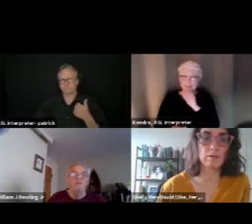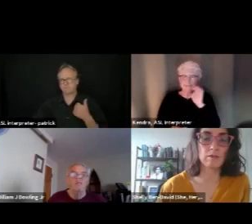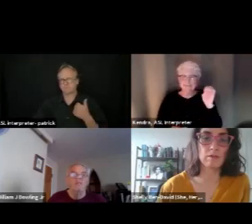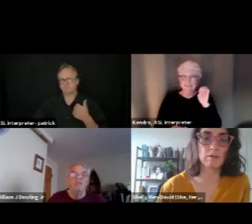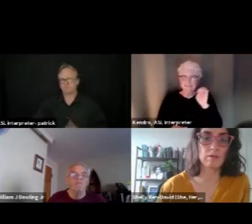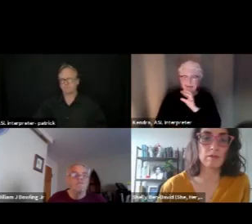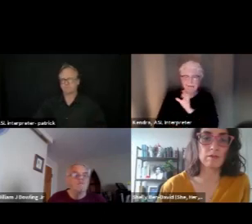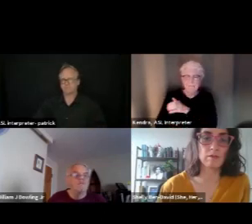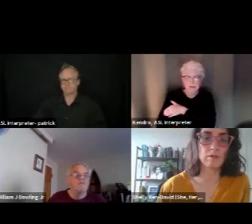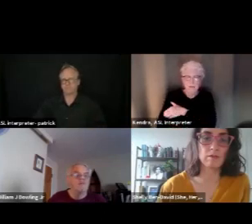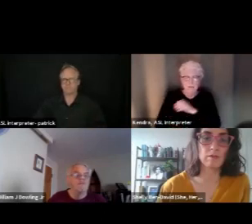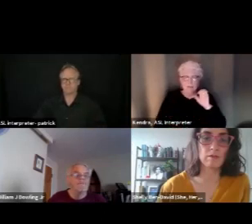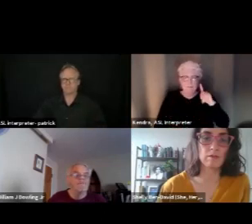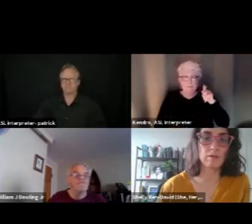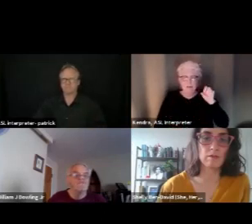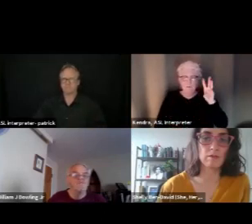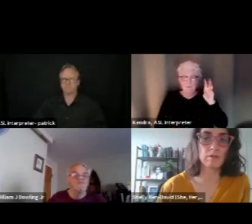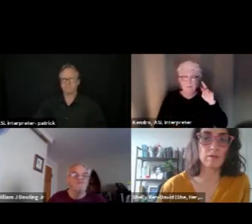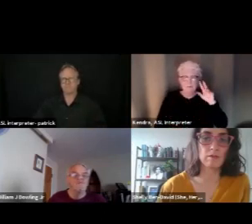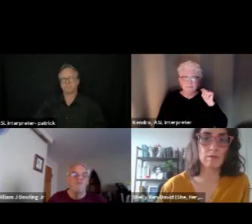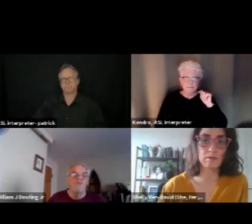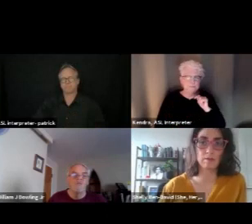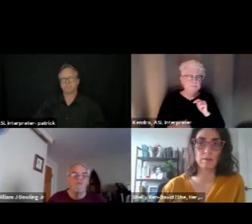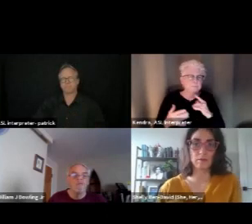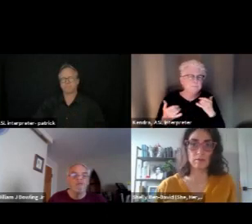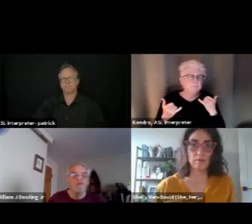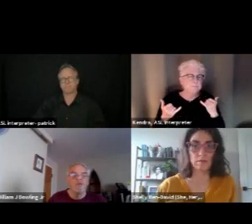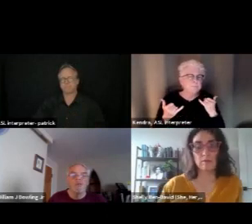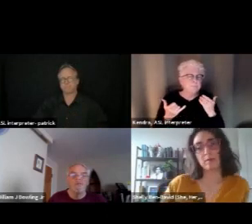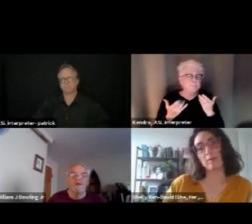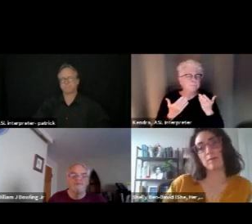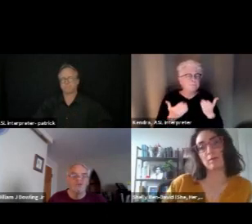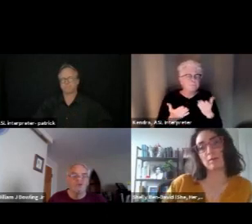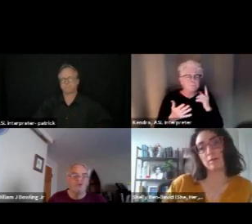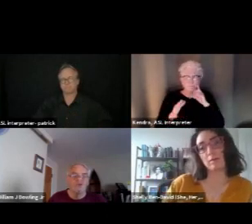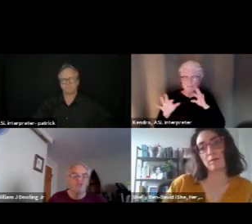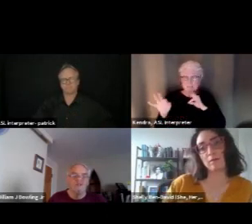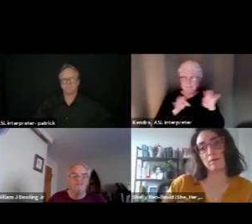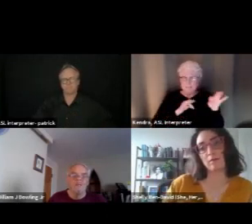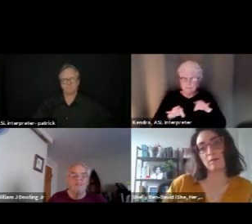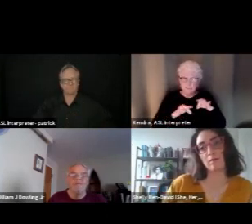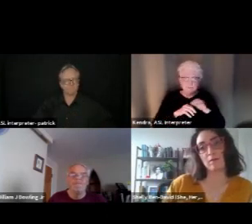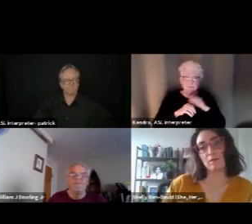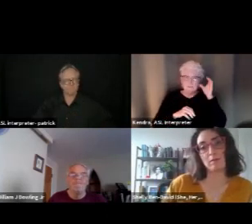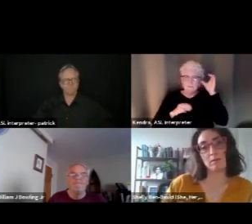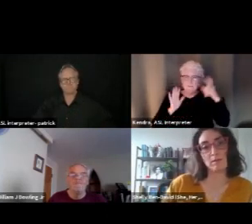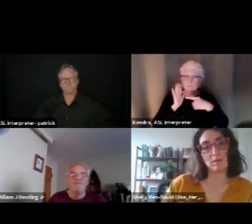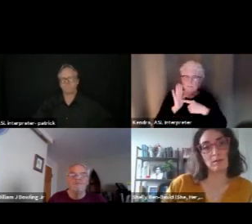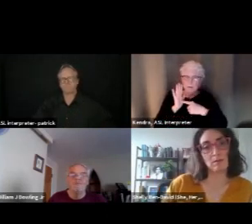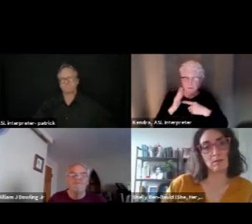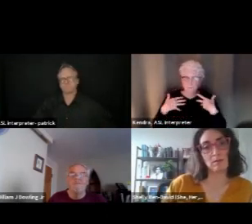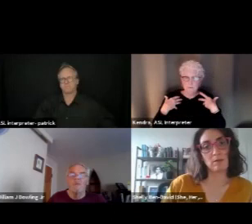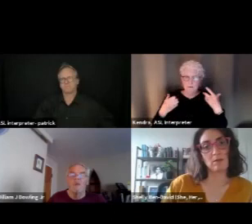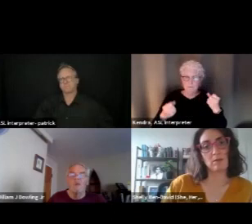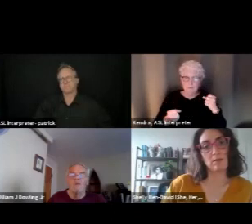So now I'll move on to I showed you kind of like how the definitions and the conceptual models of recovery and post-traumatic growth